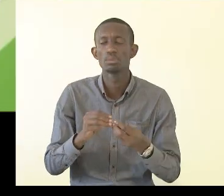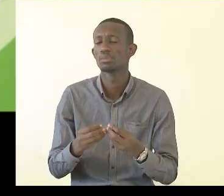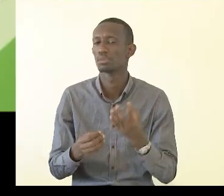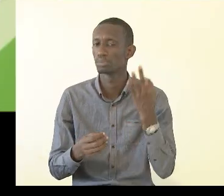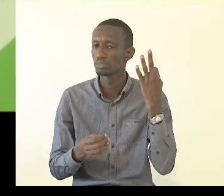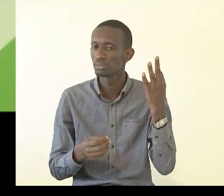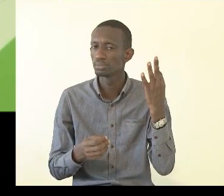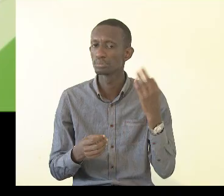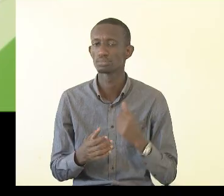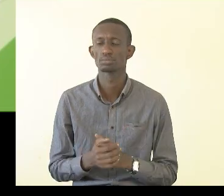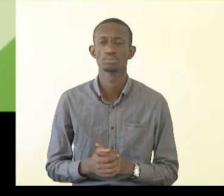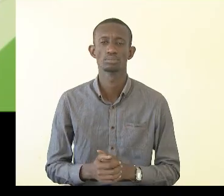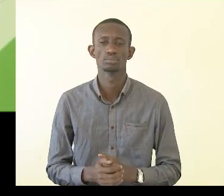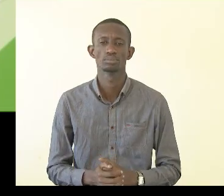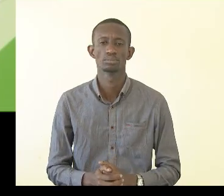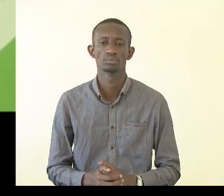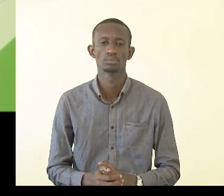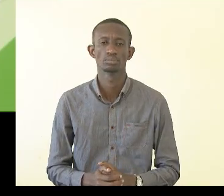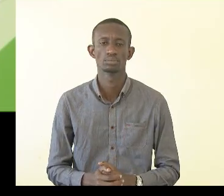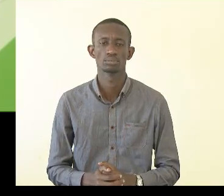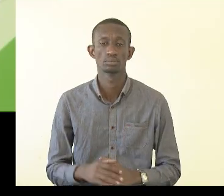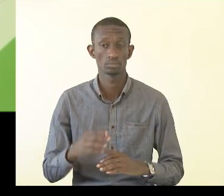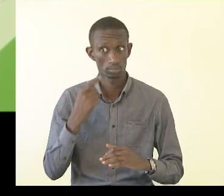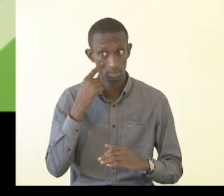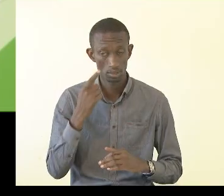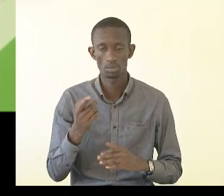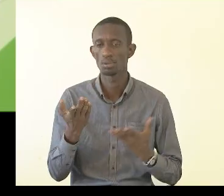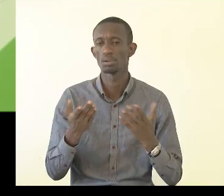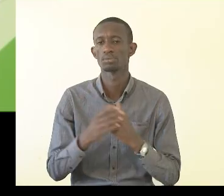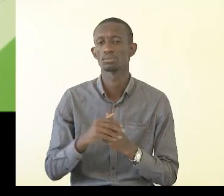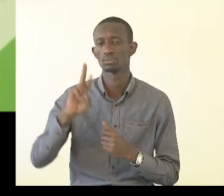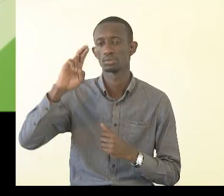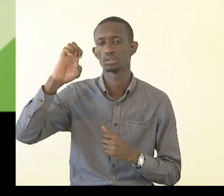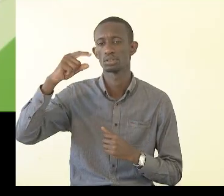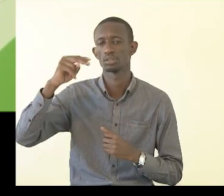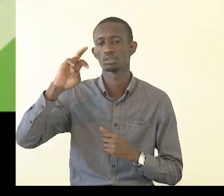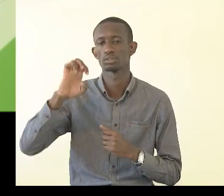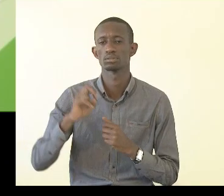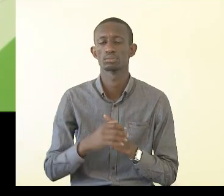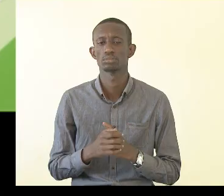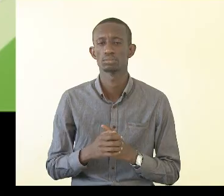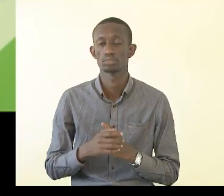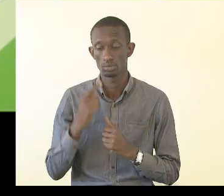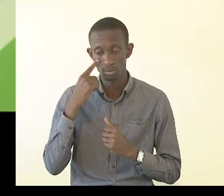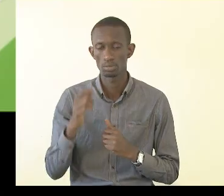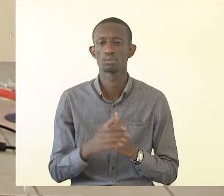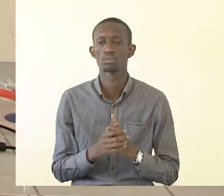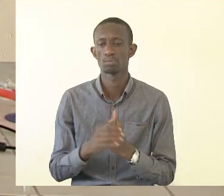So we go to step number 3, then look at the reagents, and then